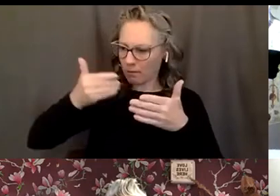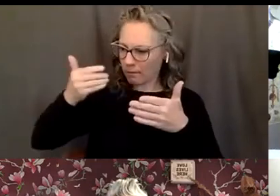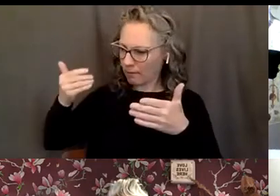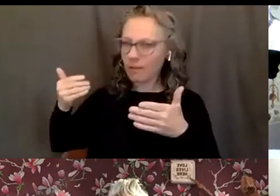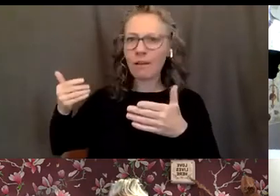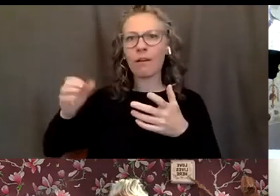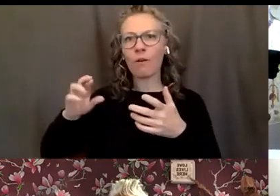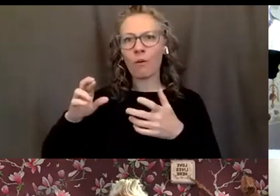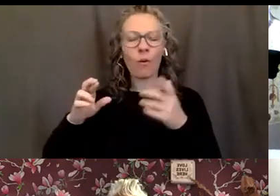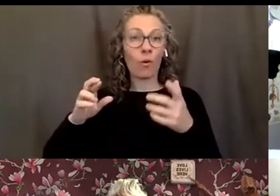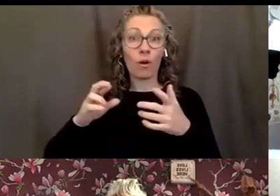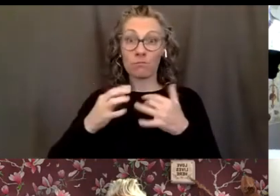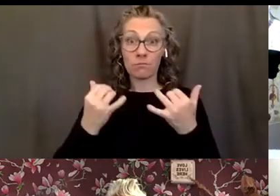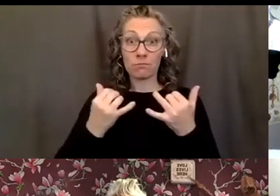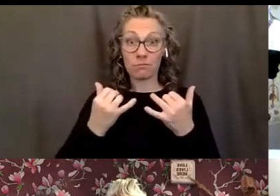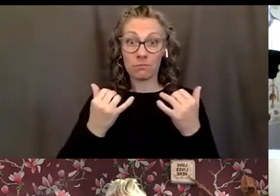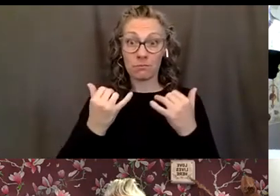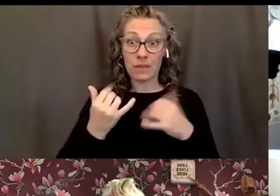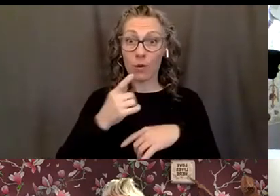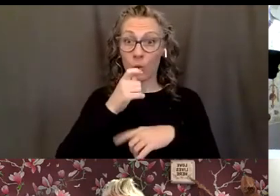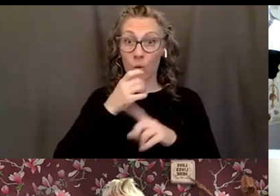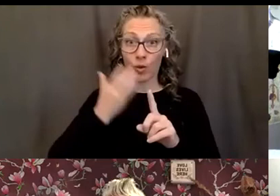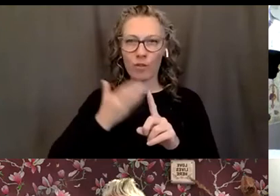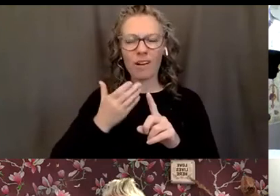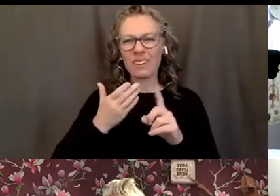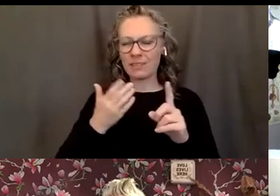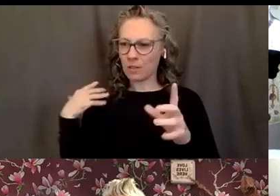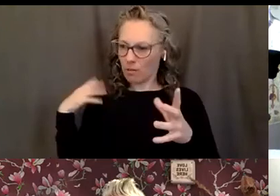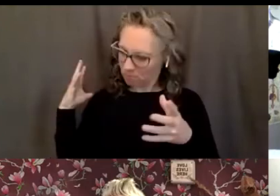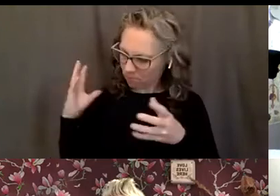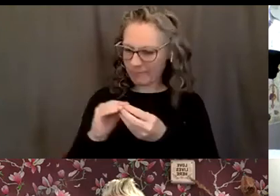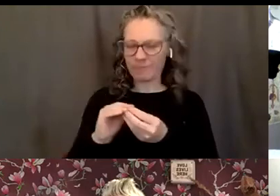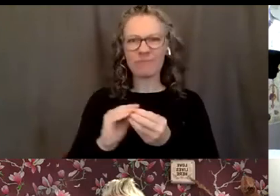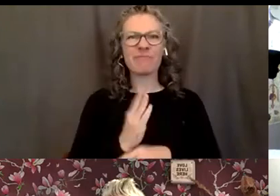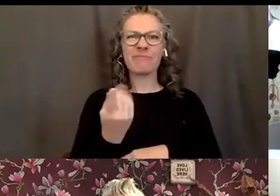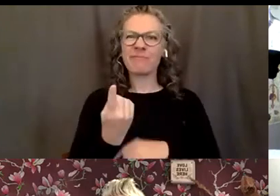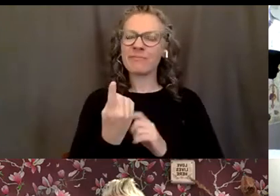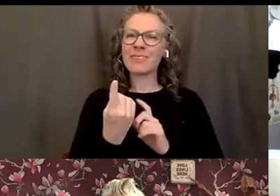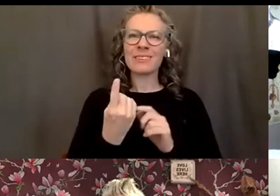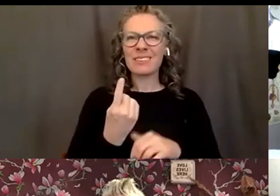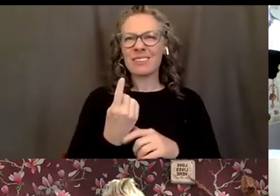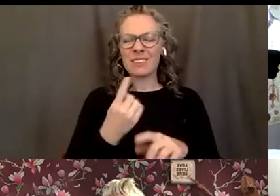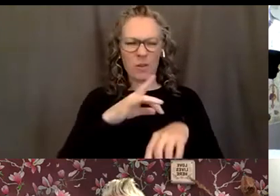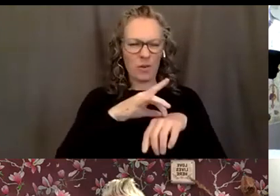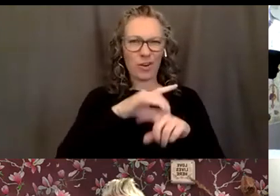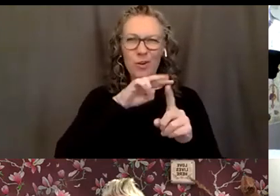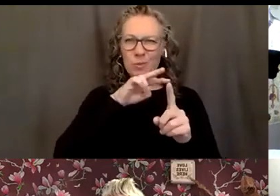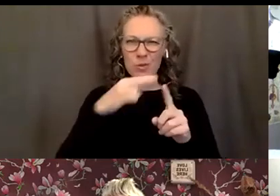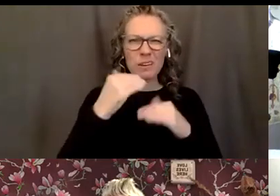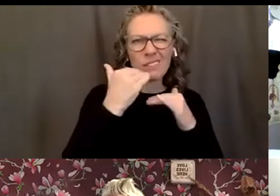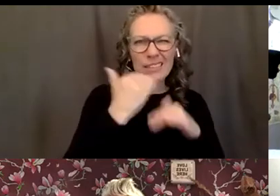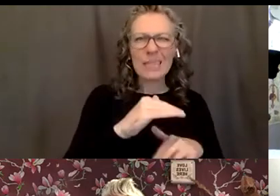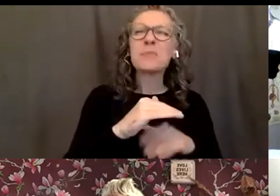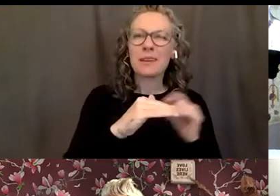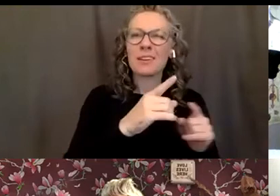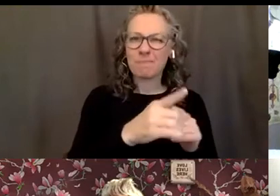are. And so it's so limiting to look at it from this earthly plane, this earthly perspective, because